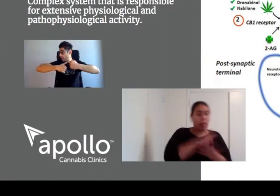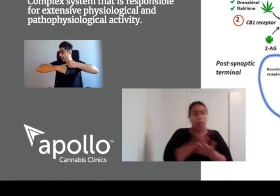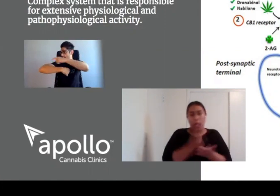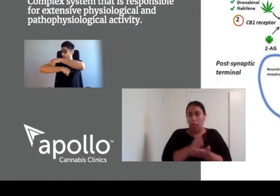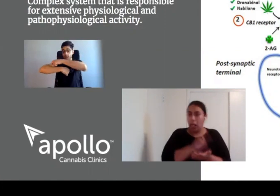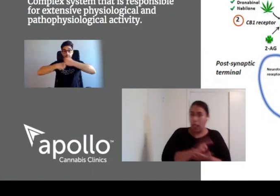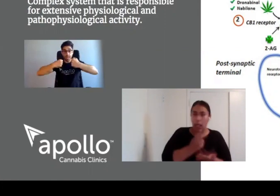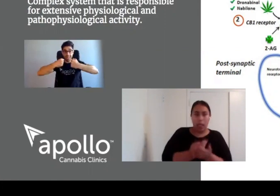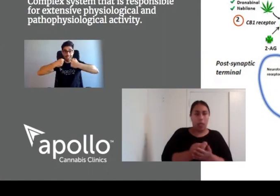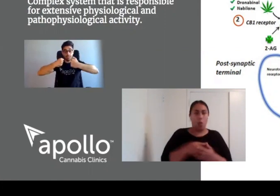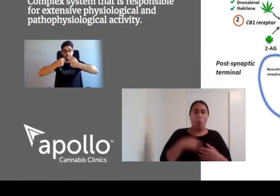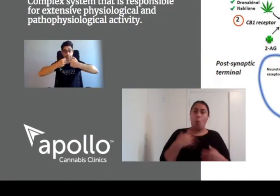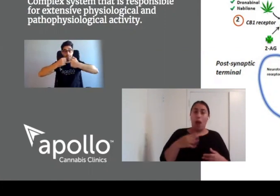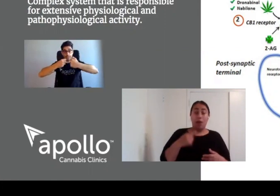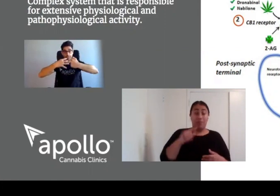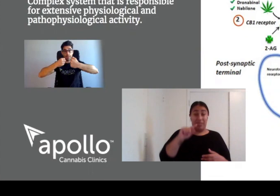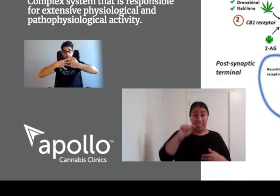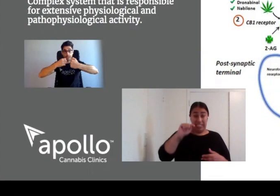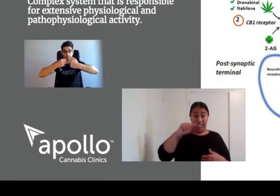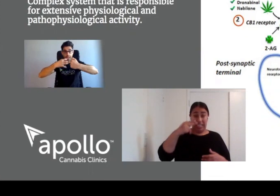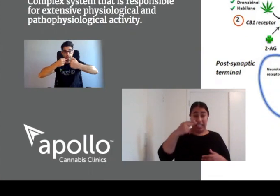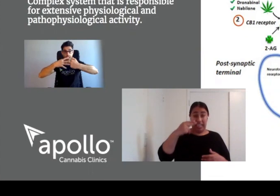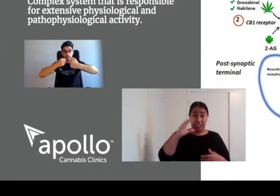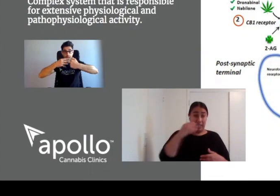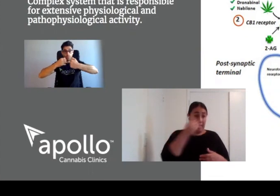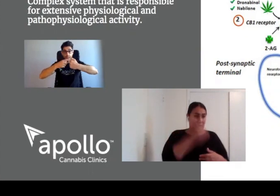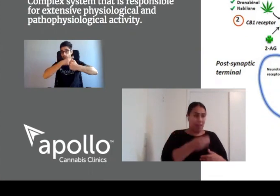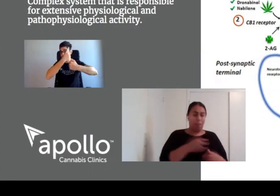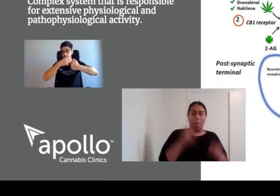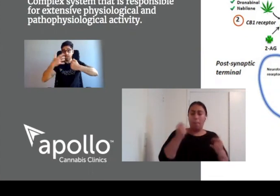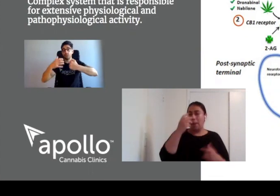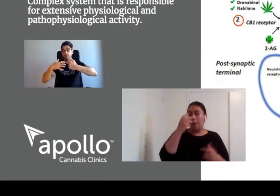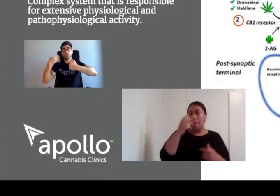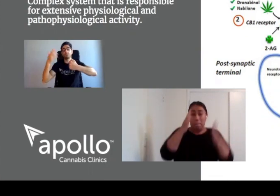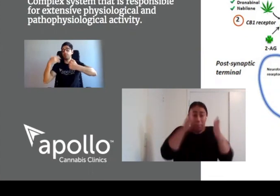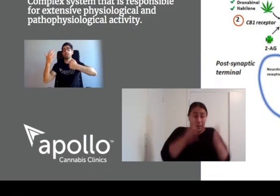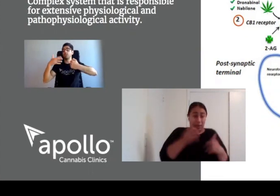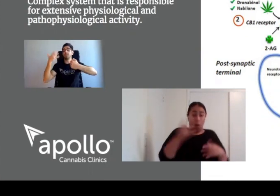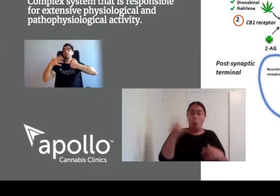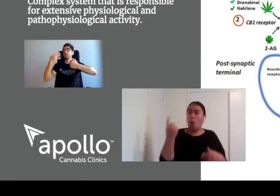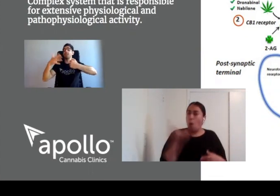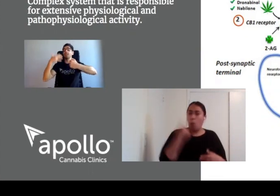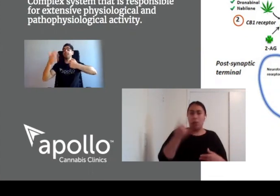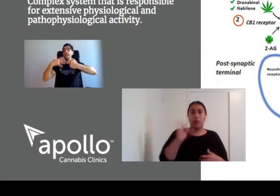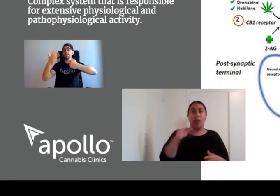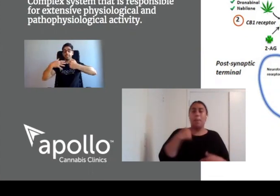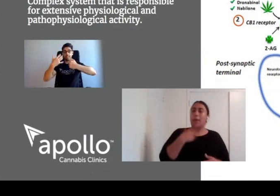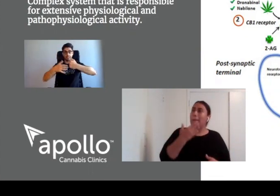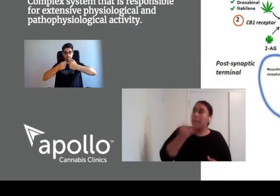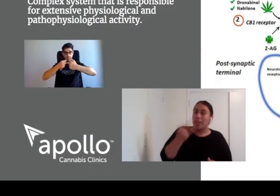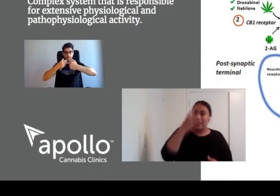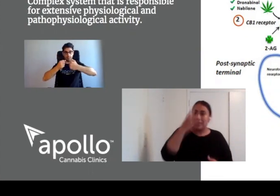nerve has neuropathic pain and it keeps saying, I'm in pain, I'm in pain, I'm in pain, I'm in pain, well, that goes into the central nervous system and the patient is left just in